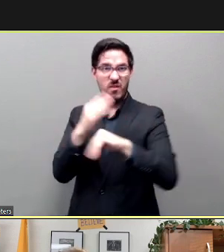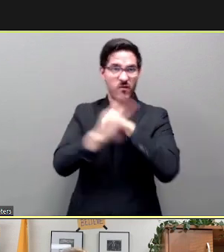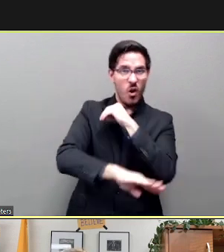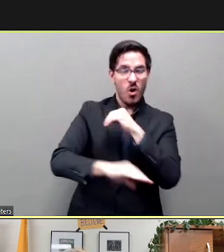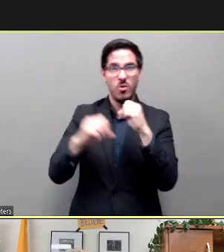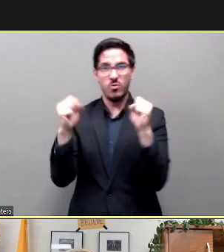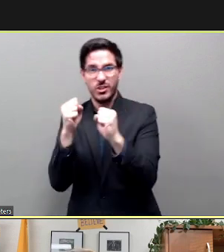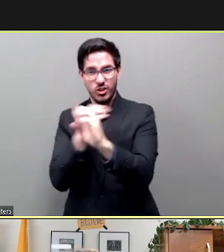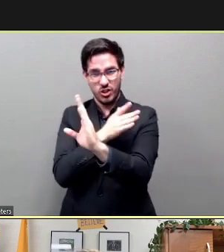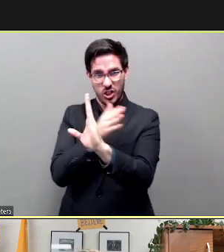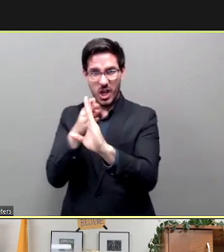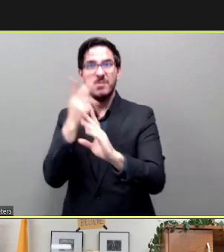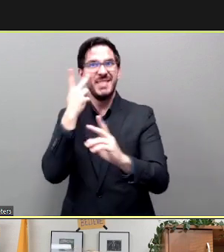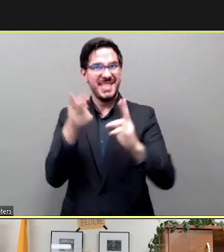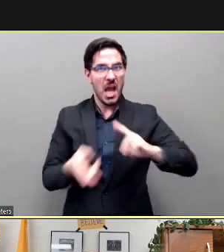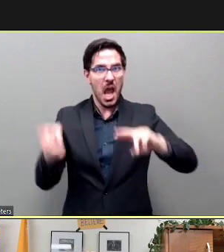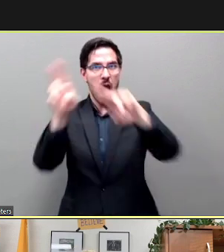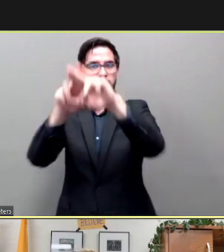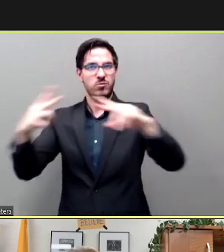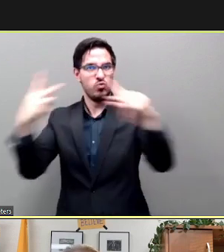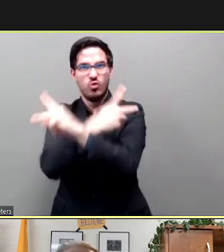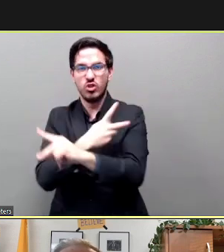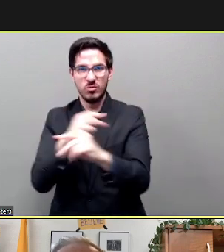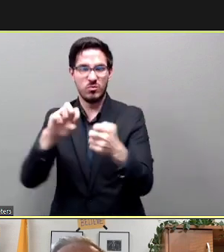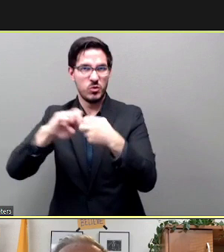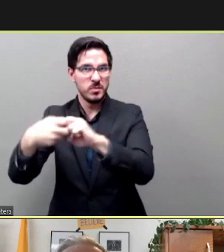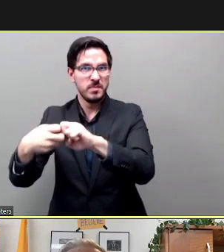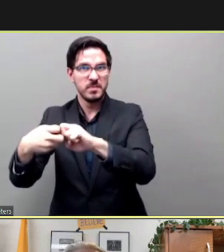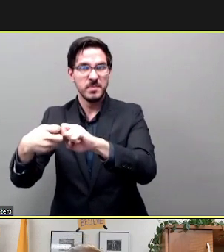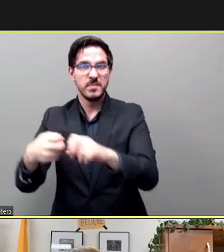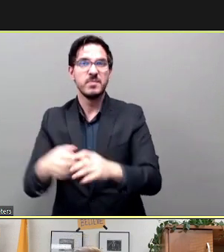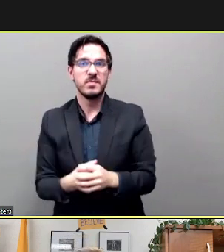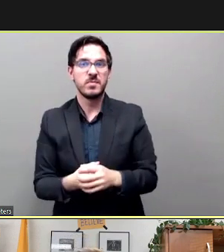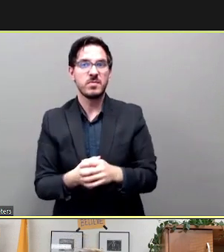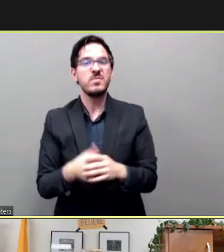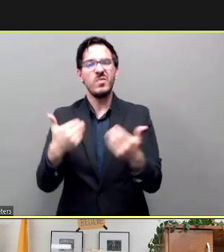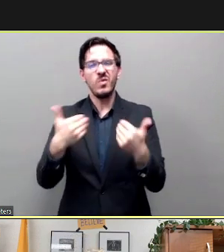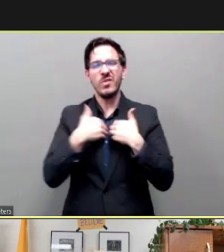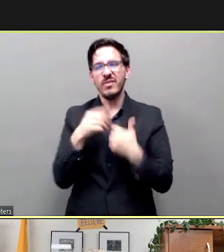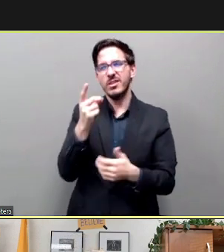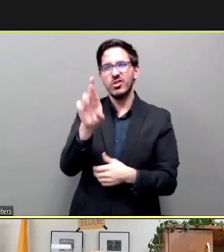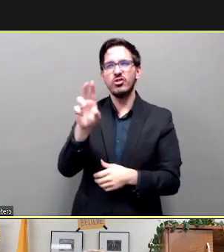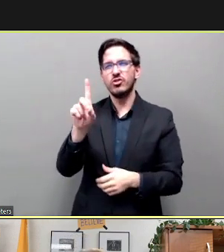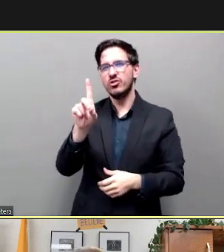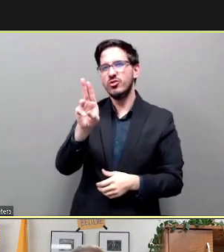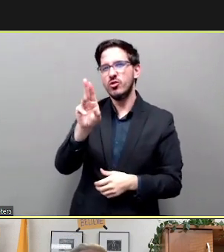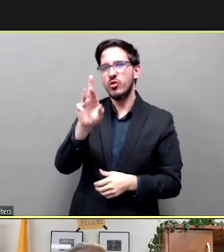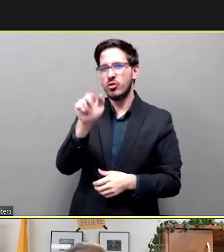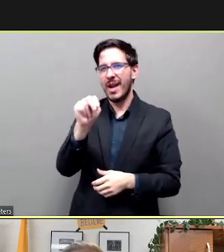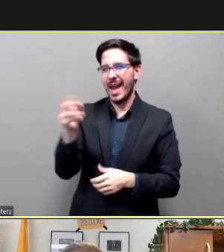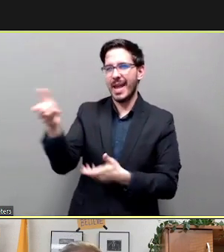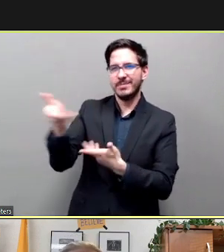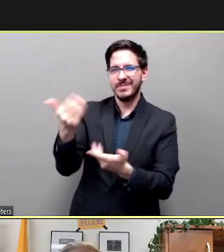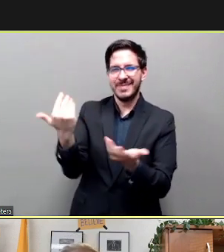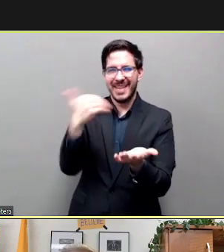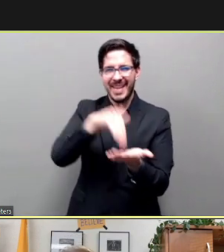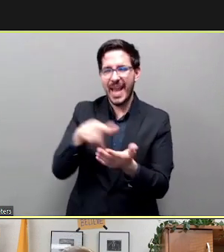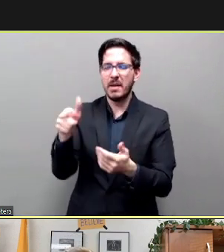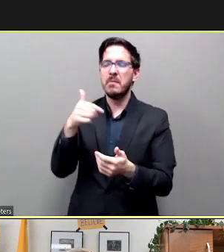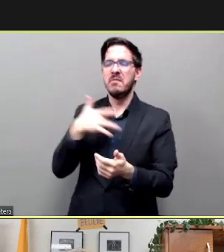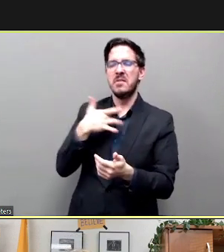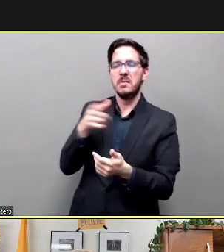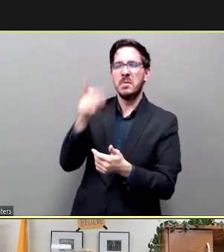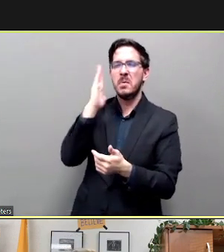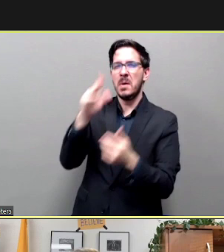see that here again. And that we have Dr. Duran again, and I think she's going to talk both about some of the children's issues, but